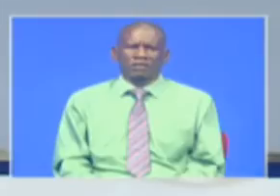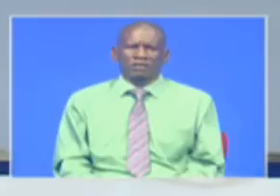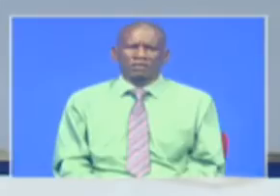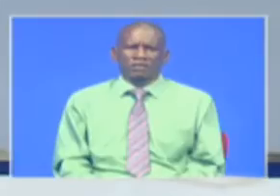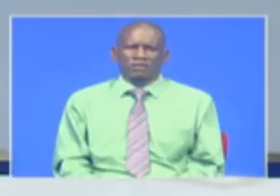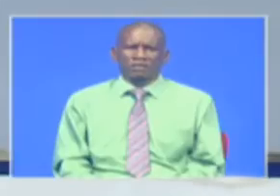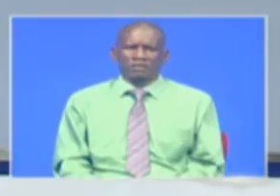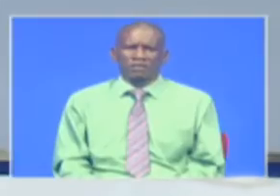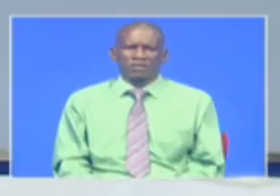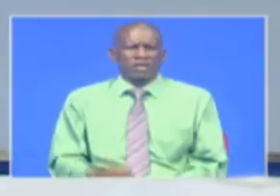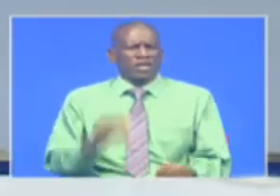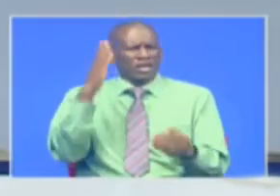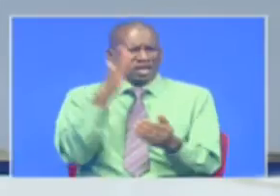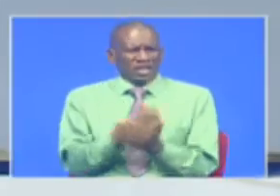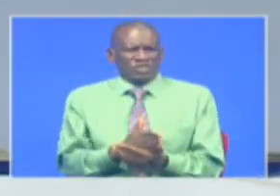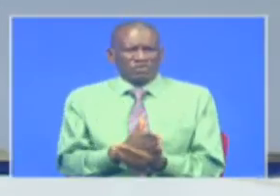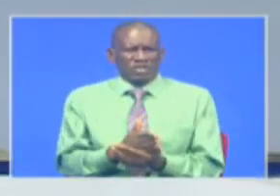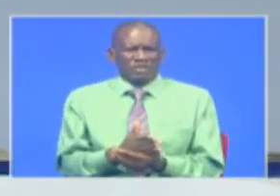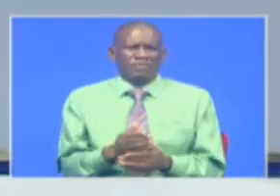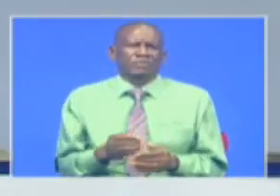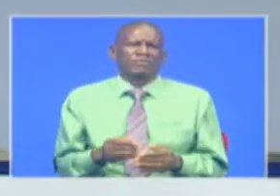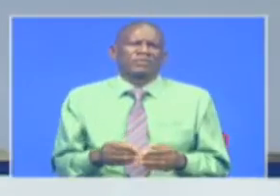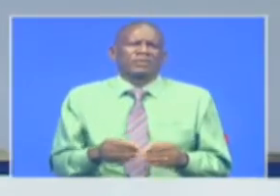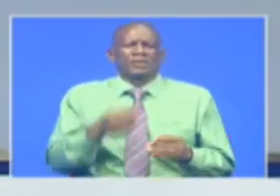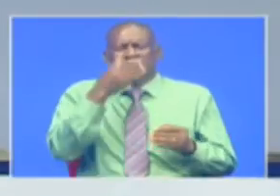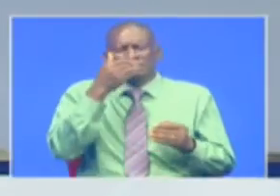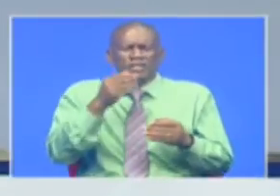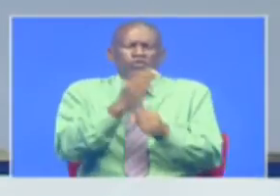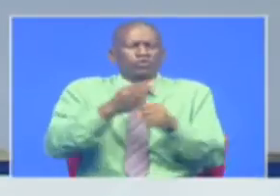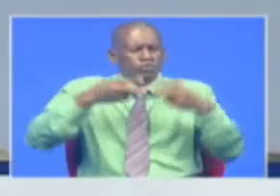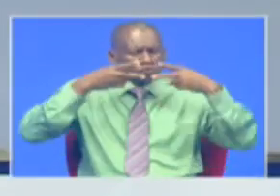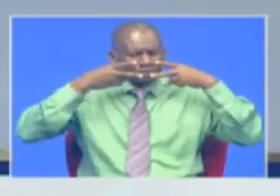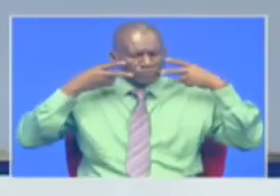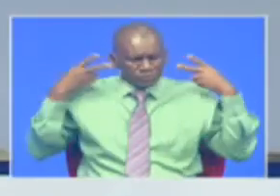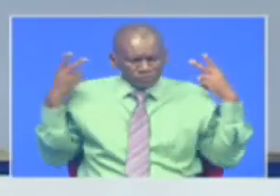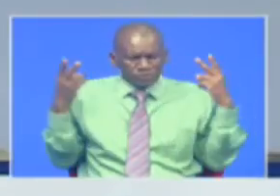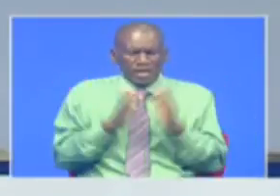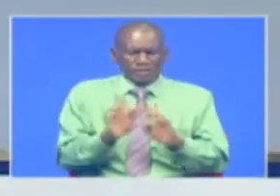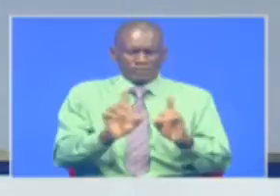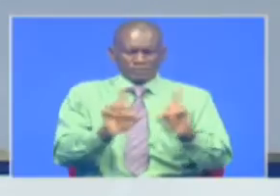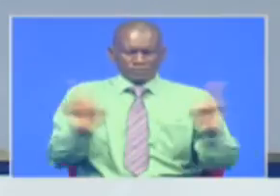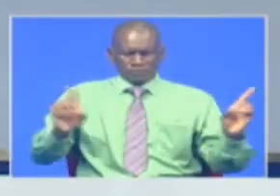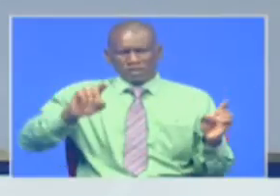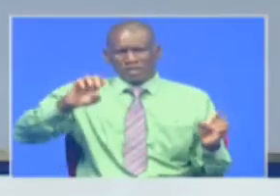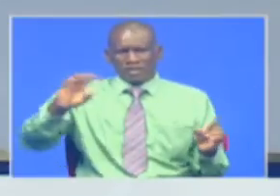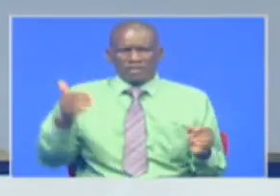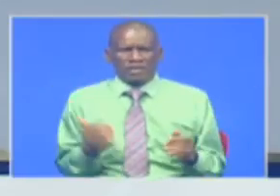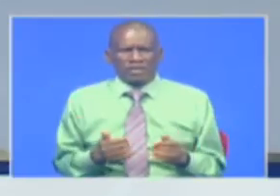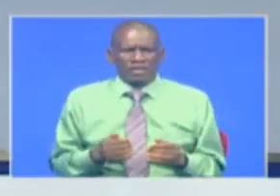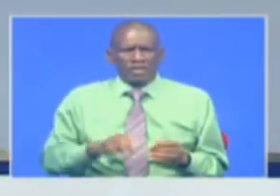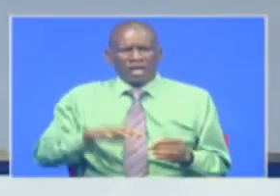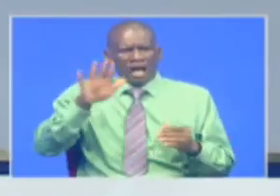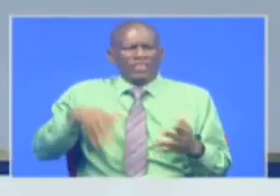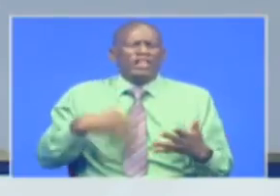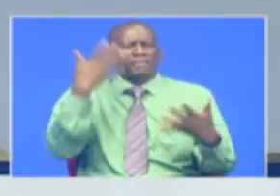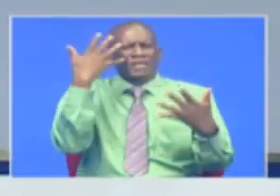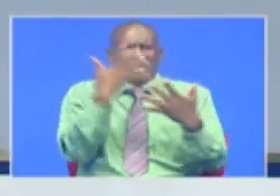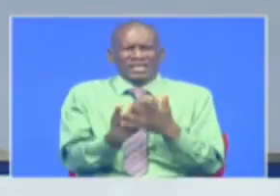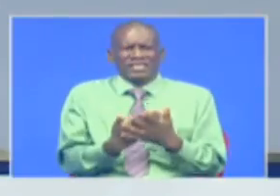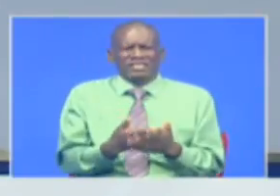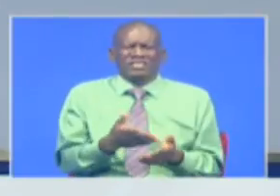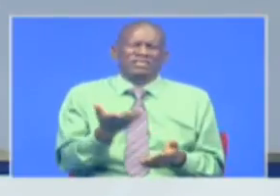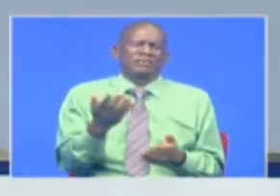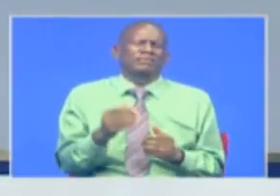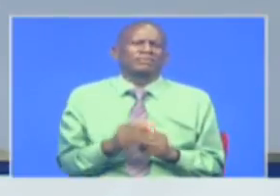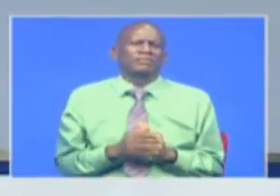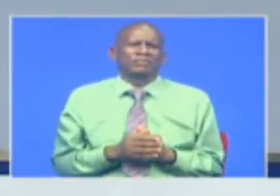Well, surely you would just rather wear your mask and social distance yourself rather than find yourself in that kind of